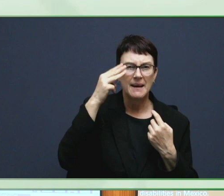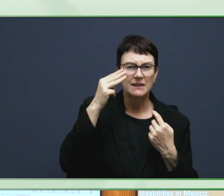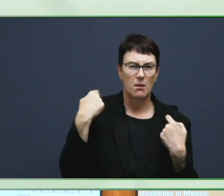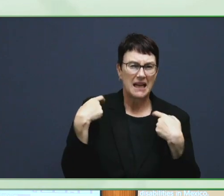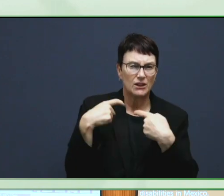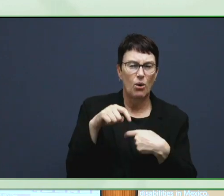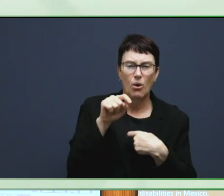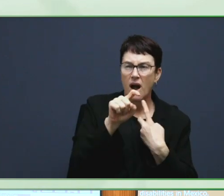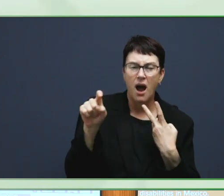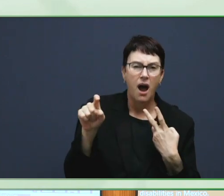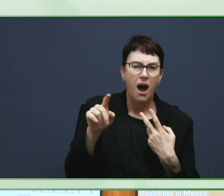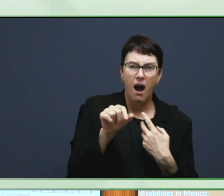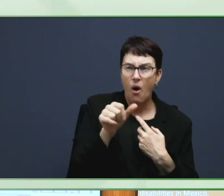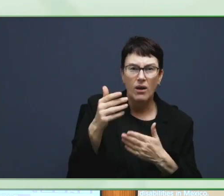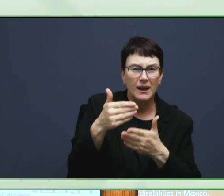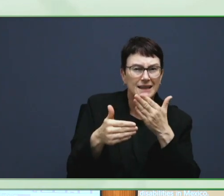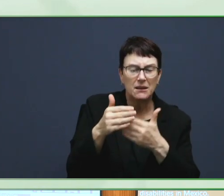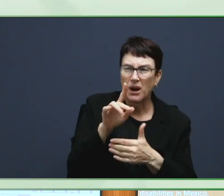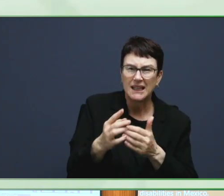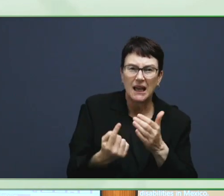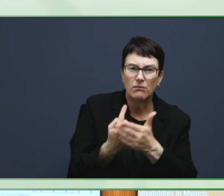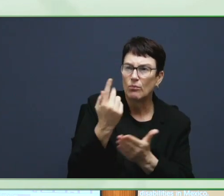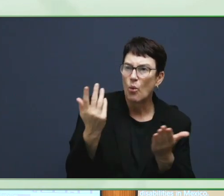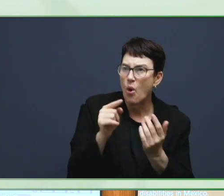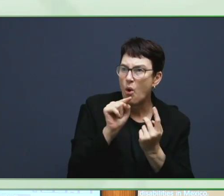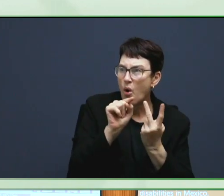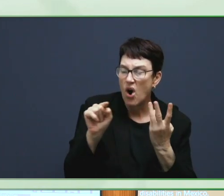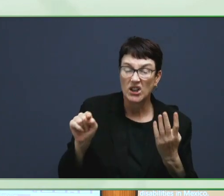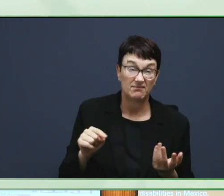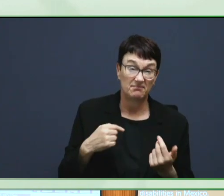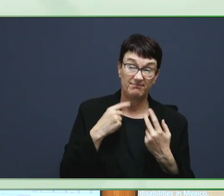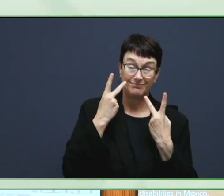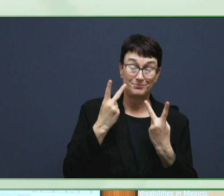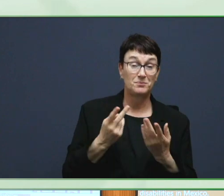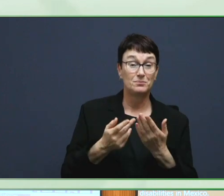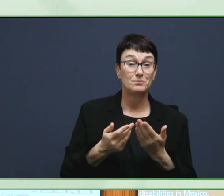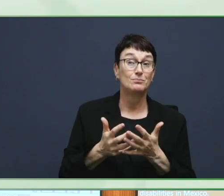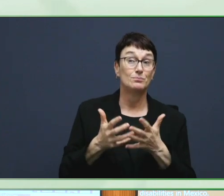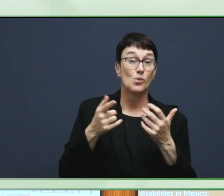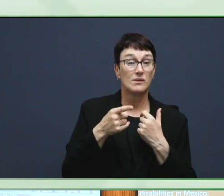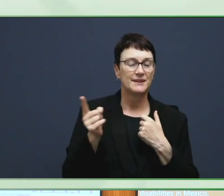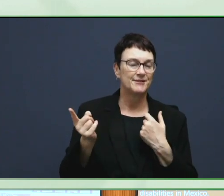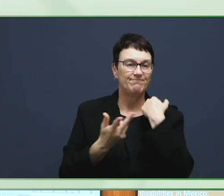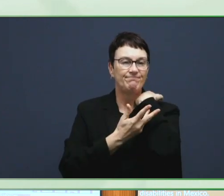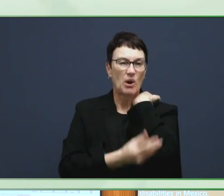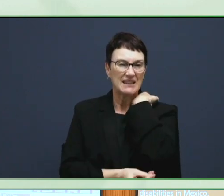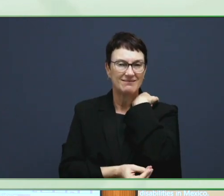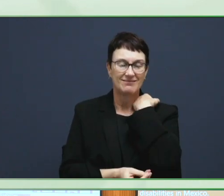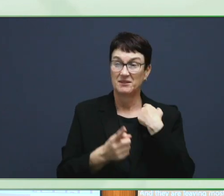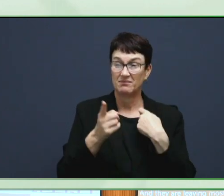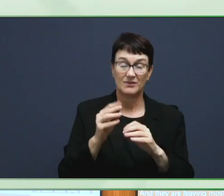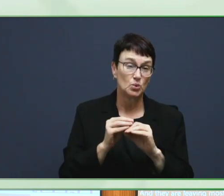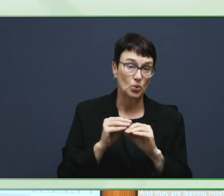living, most of them, in poverty because no jobs